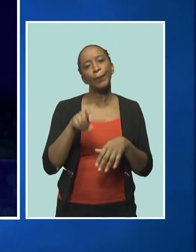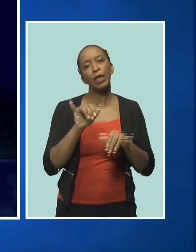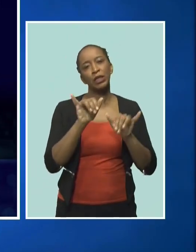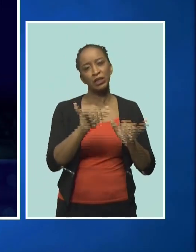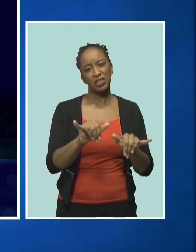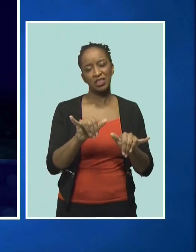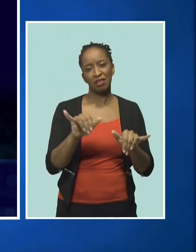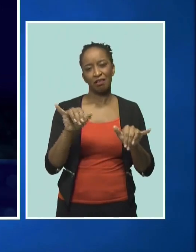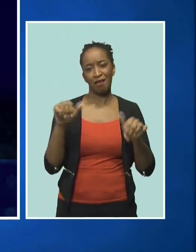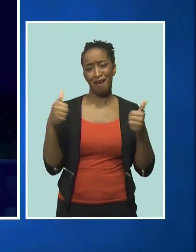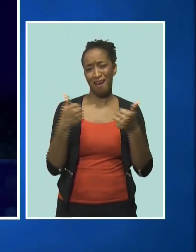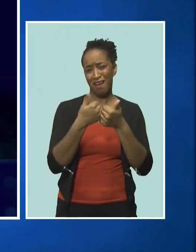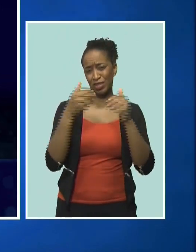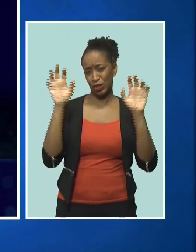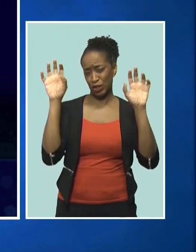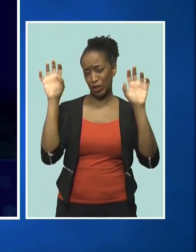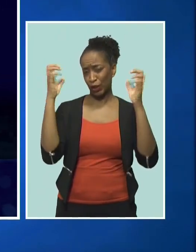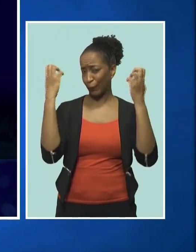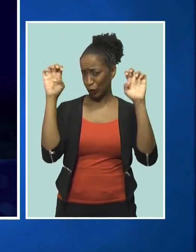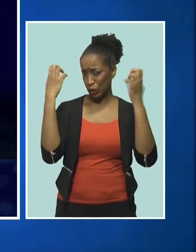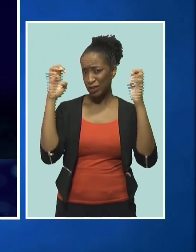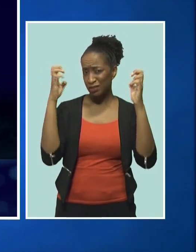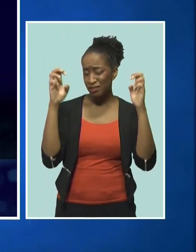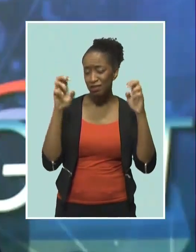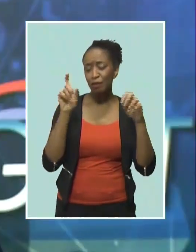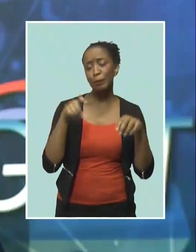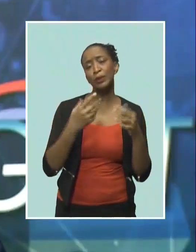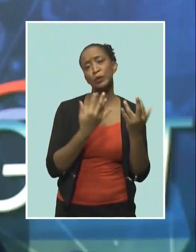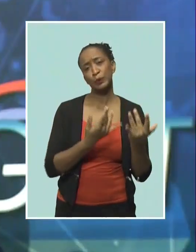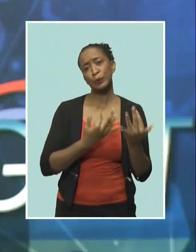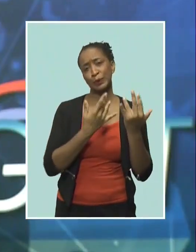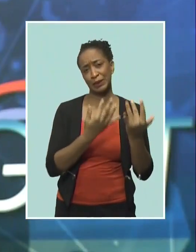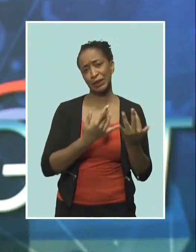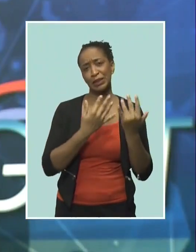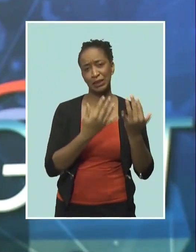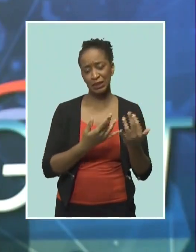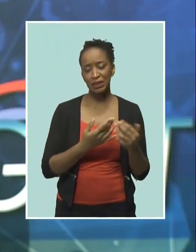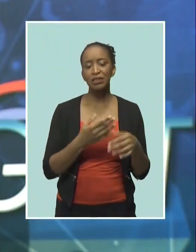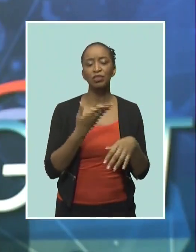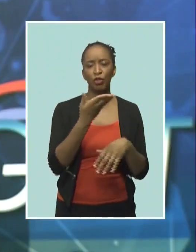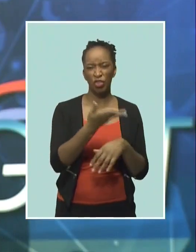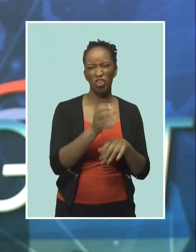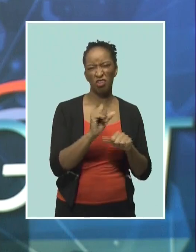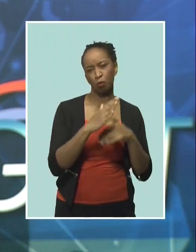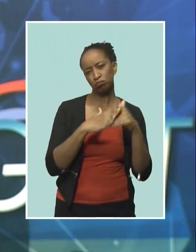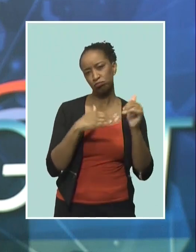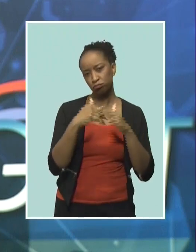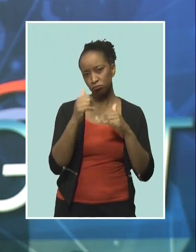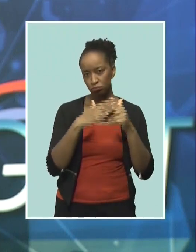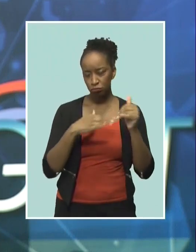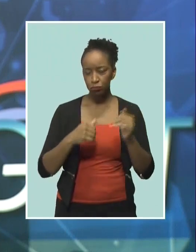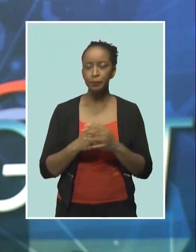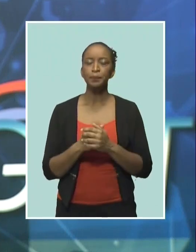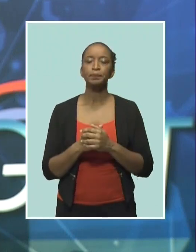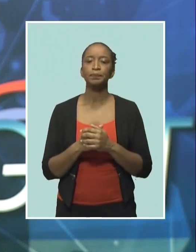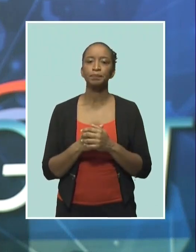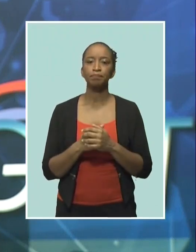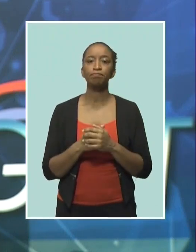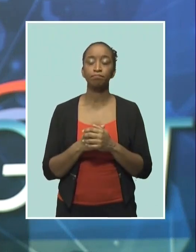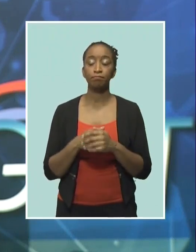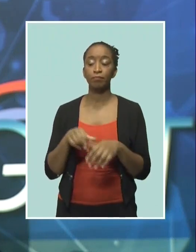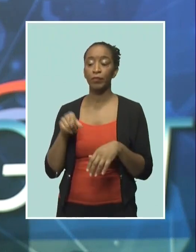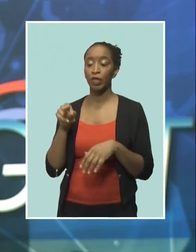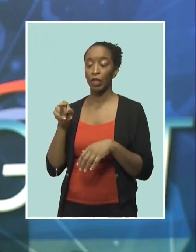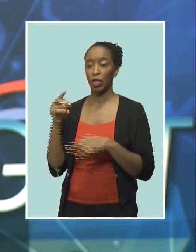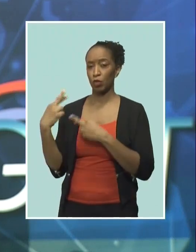days because they're waiting a bed, so we've ordered those as well. Meanwhile, the hospital's communications specialist Shane Seeley says